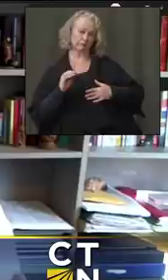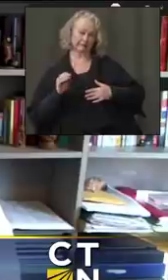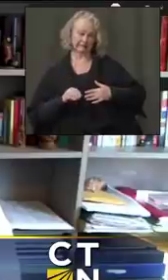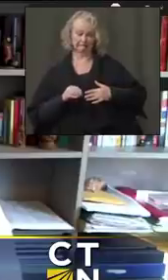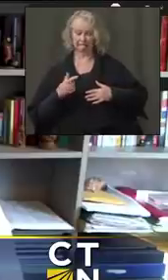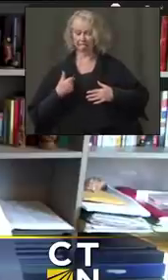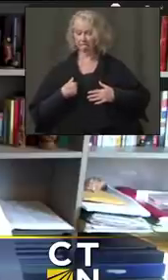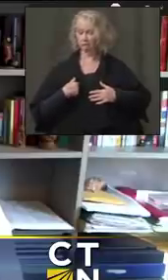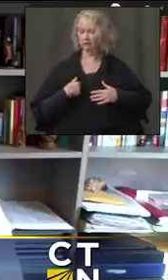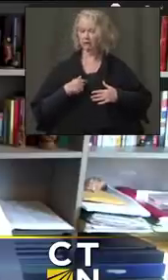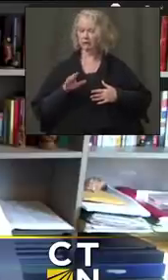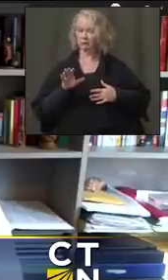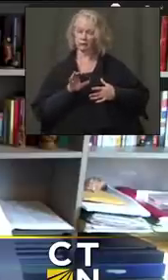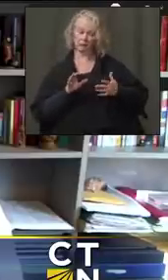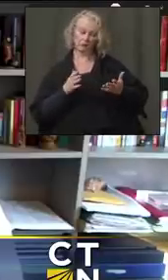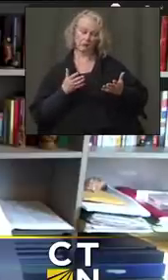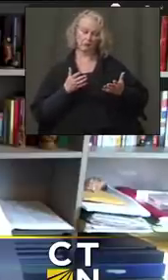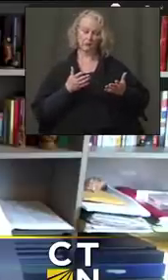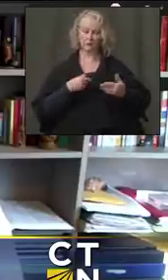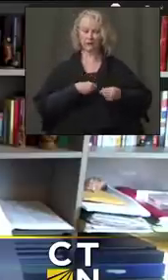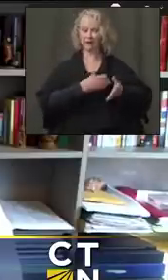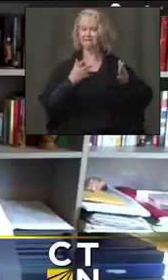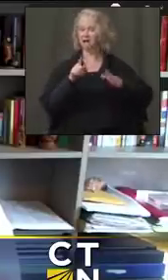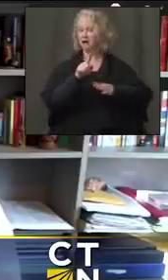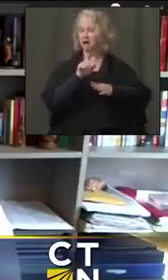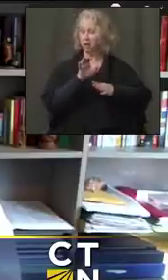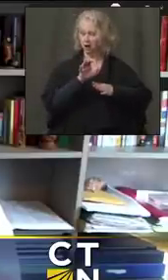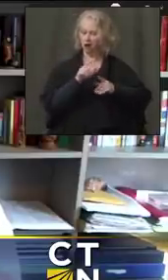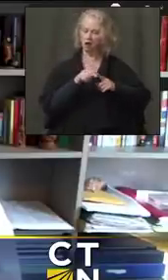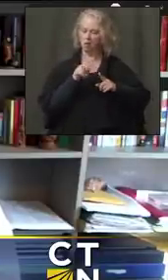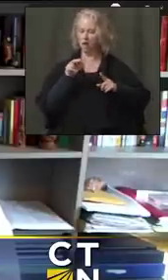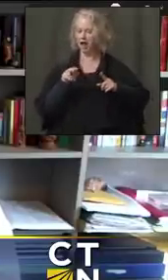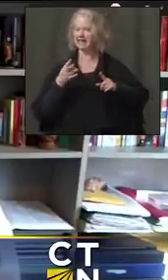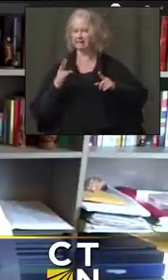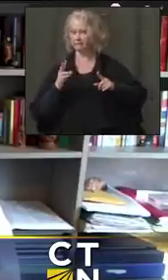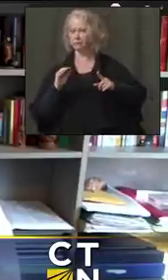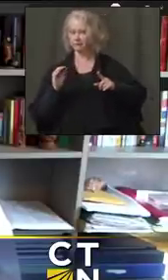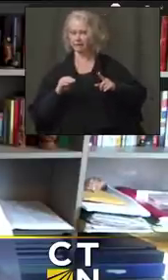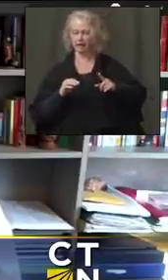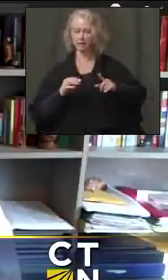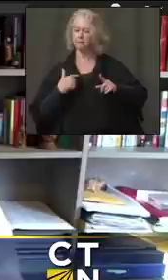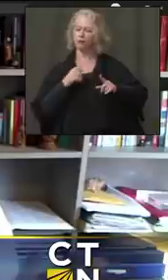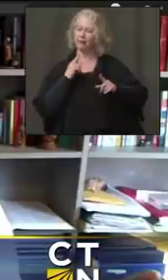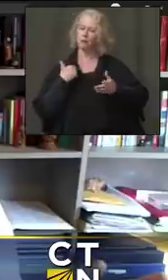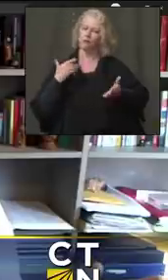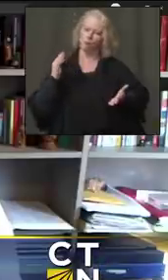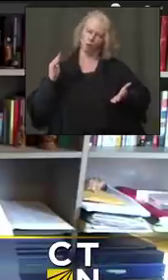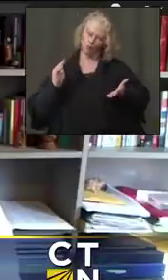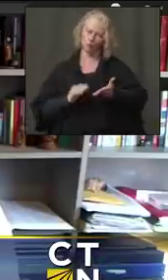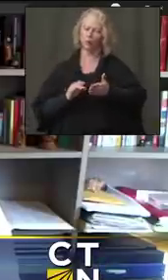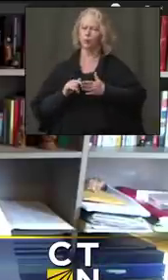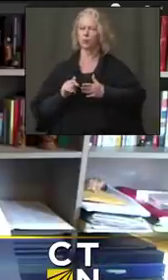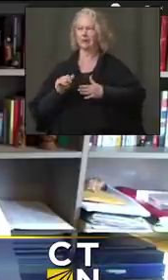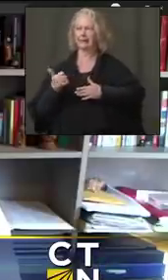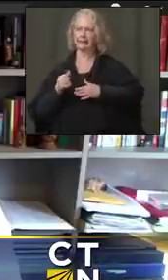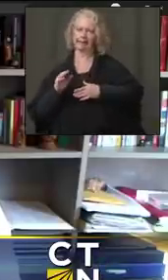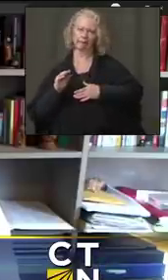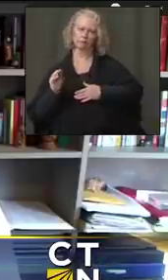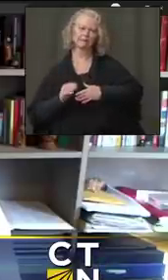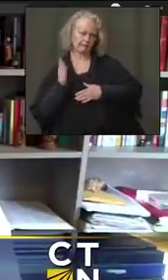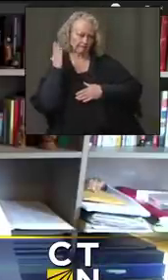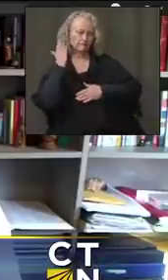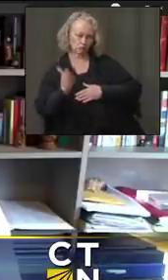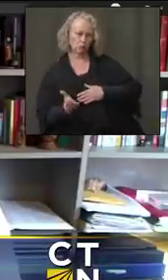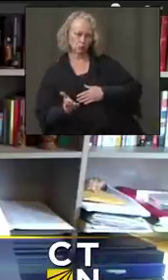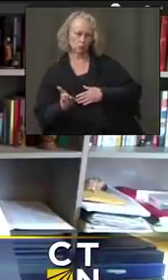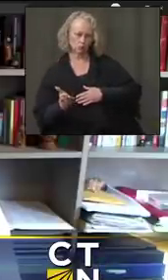about 17% are positive. The number we really want to get to is about 10%. And that's the whole importance of trying